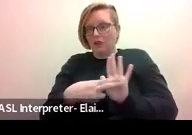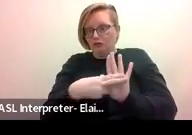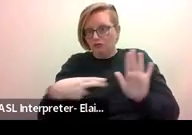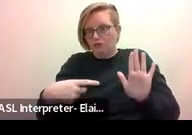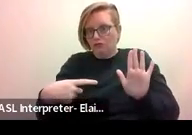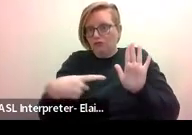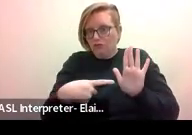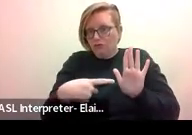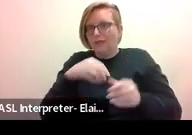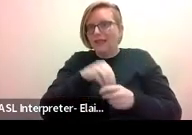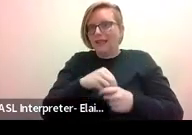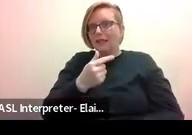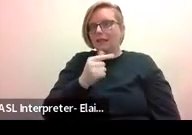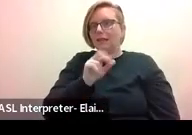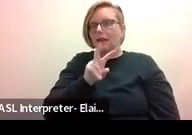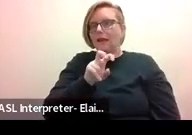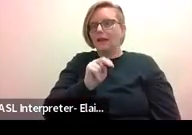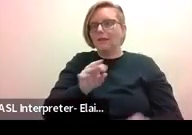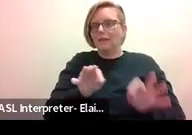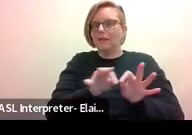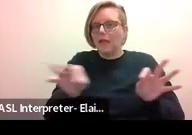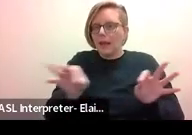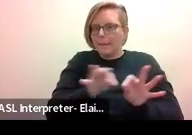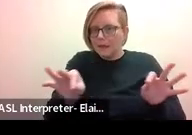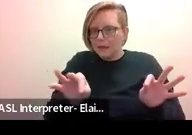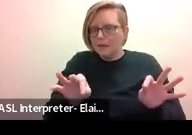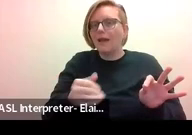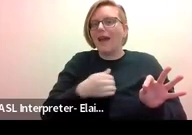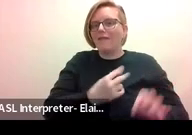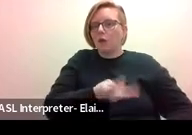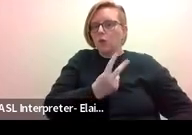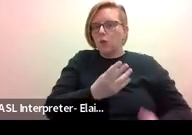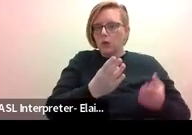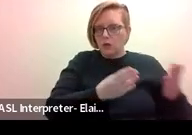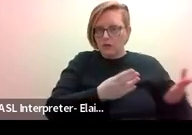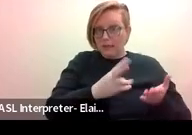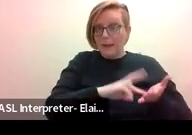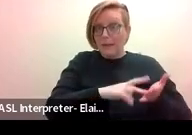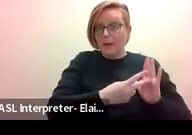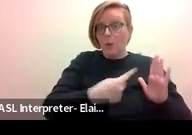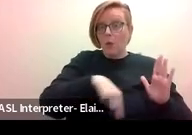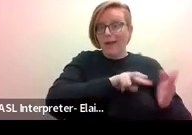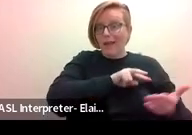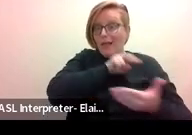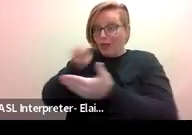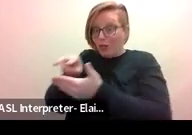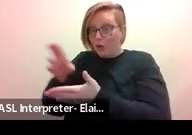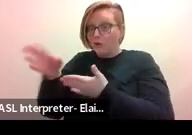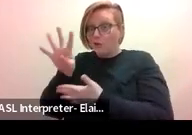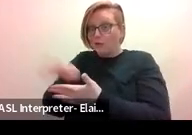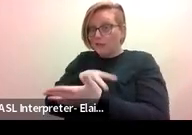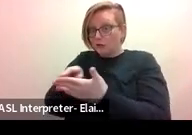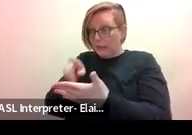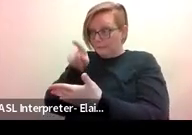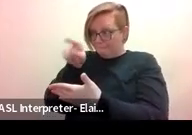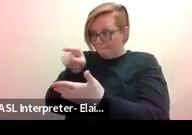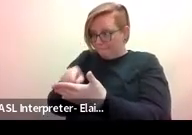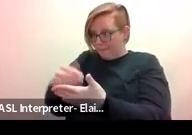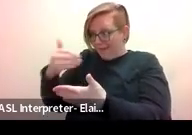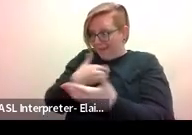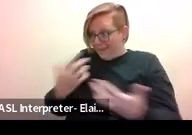statement, the two services, and we would go to the service grid and look for those two services to make sure that they're